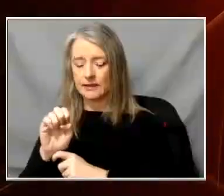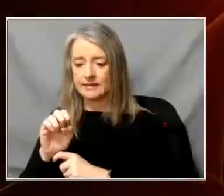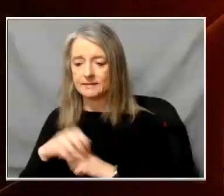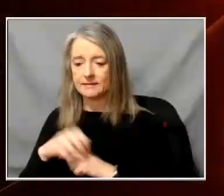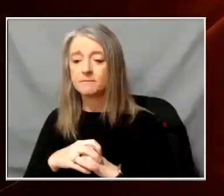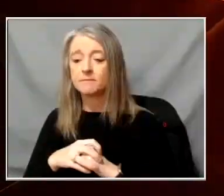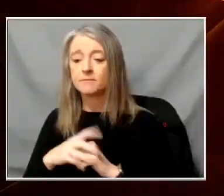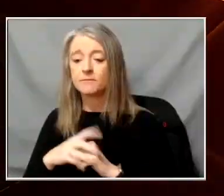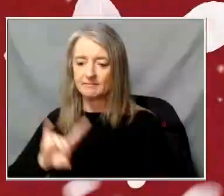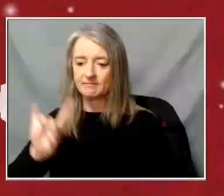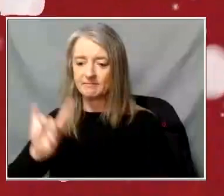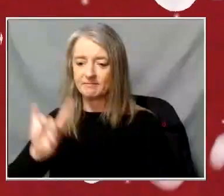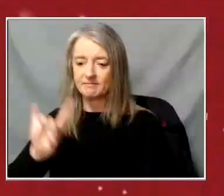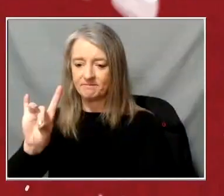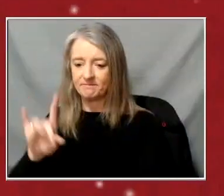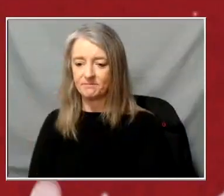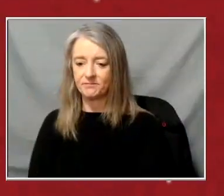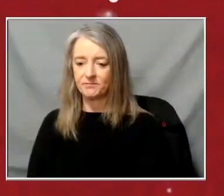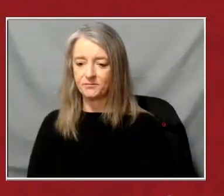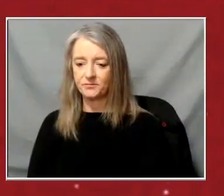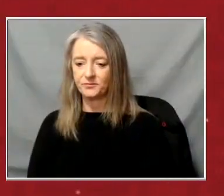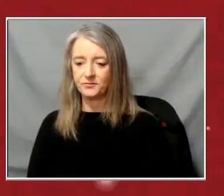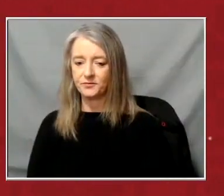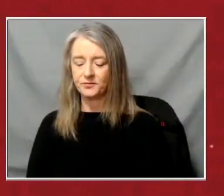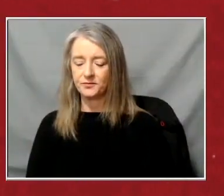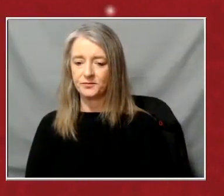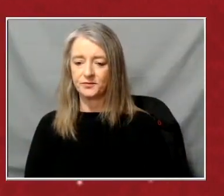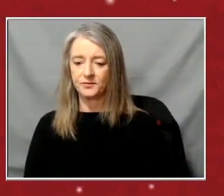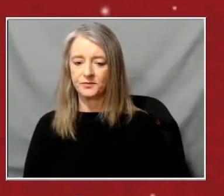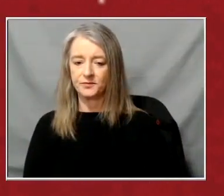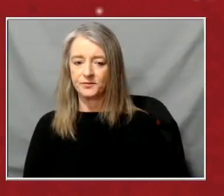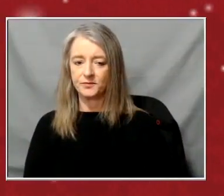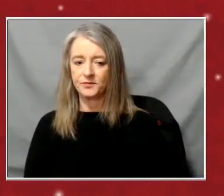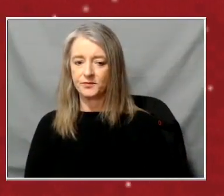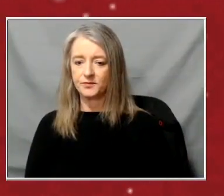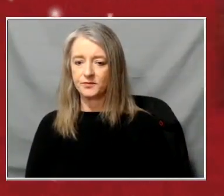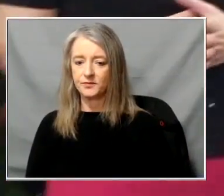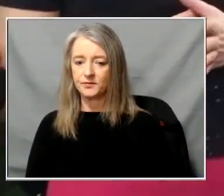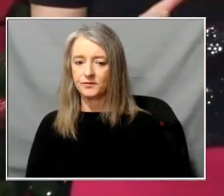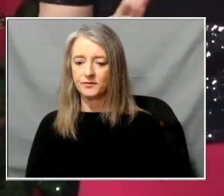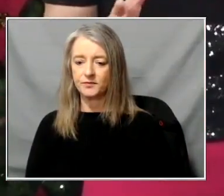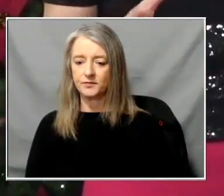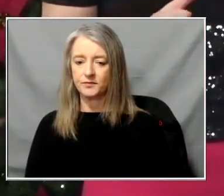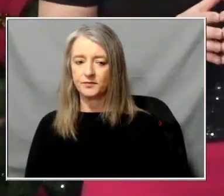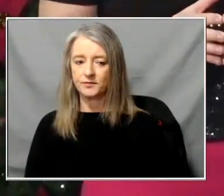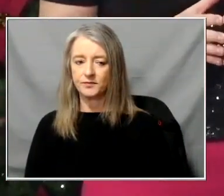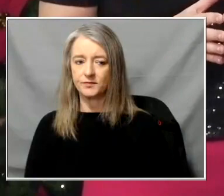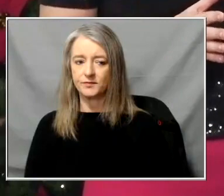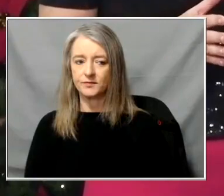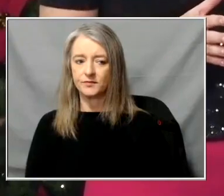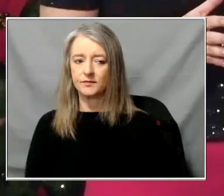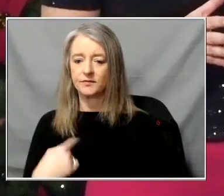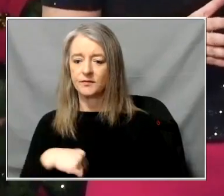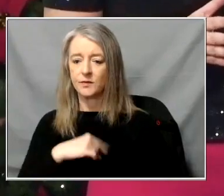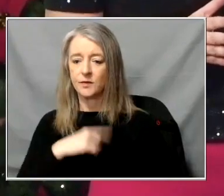gallbladder disease, is that what you're talking about? Something that then makes you have to have your gallbladder removed, or can it move into like gallbladder